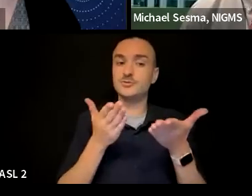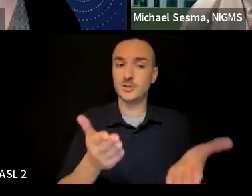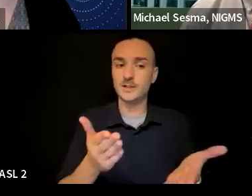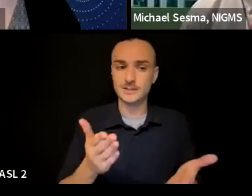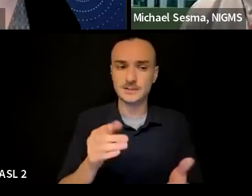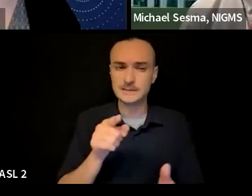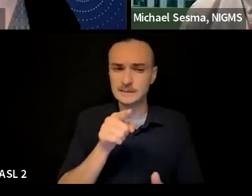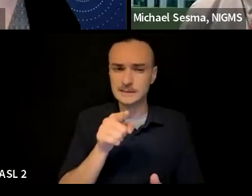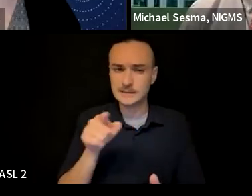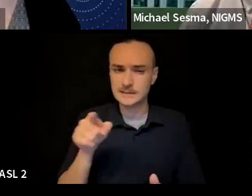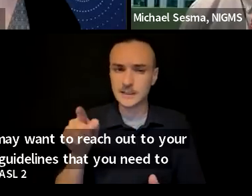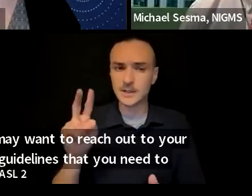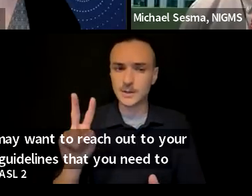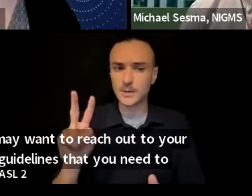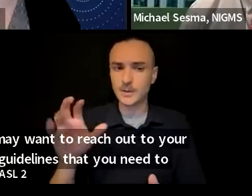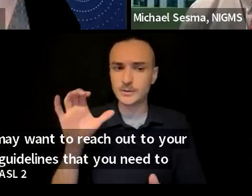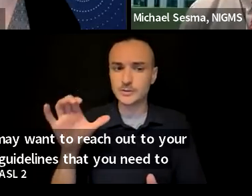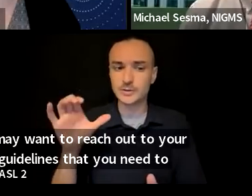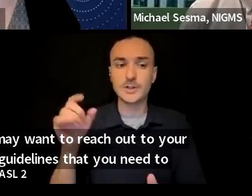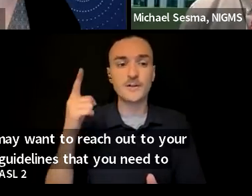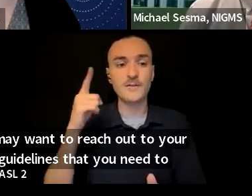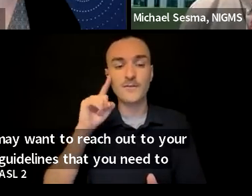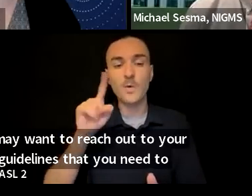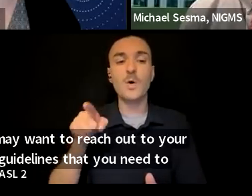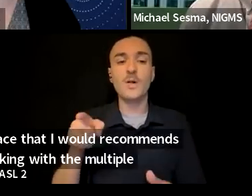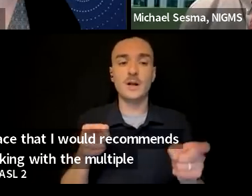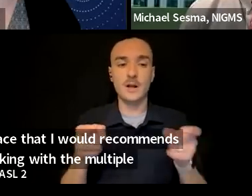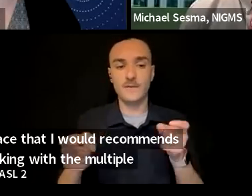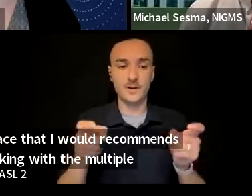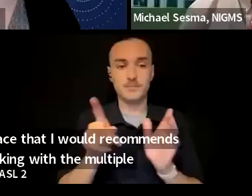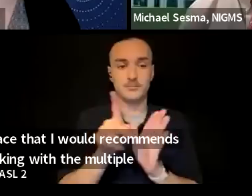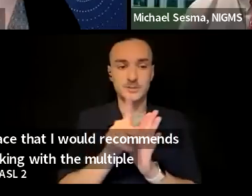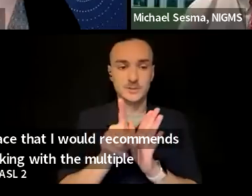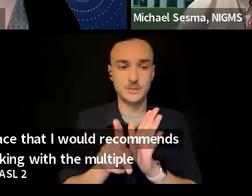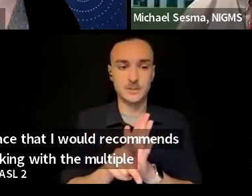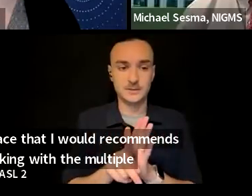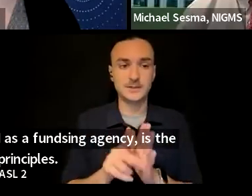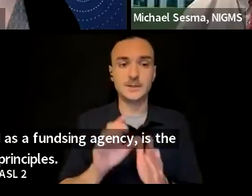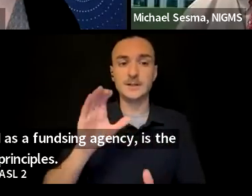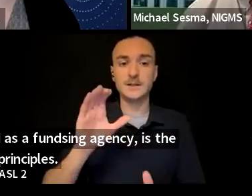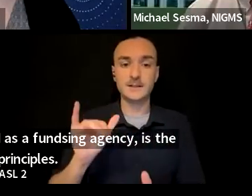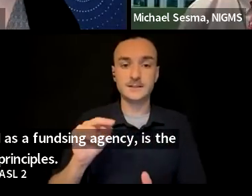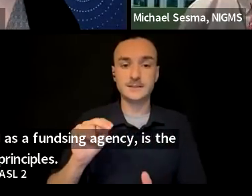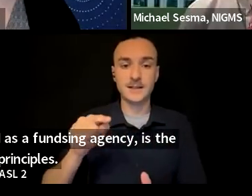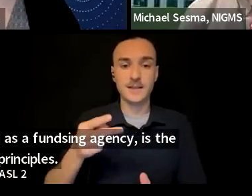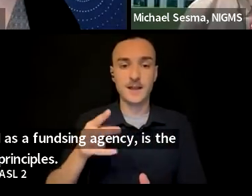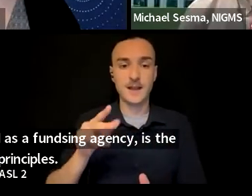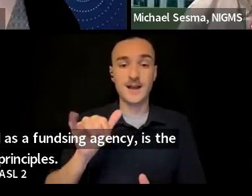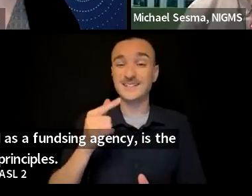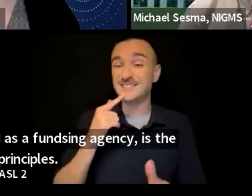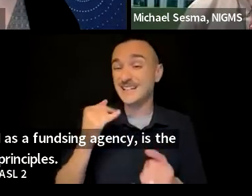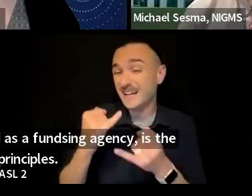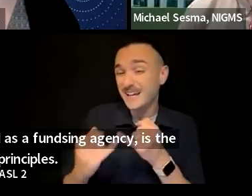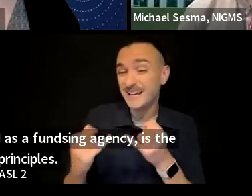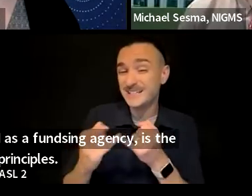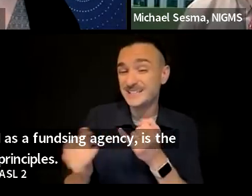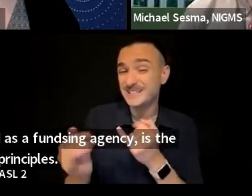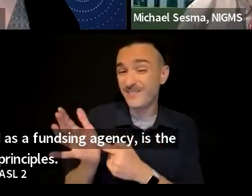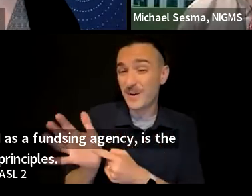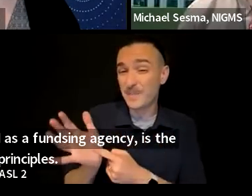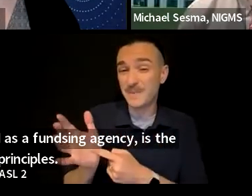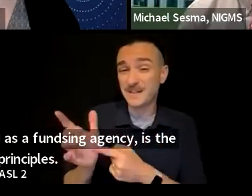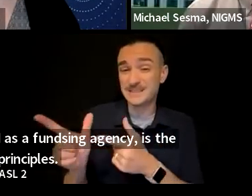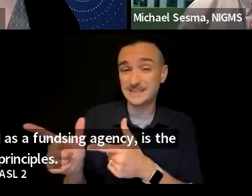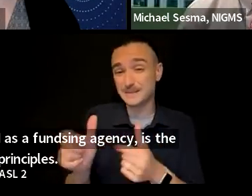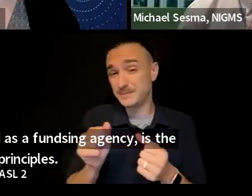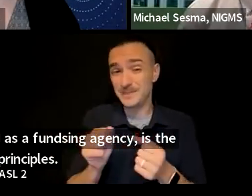All right, great. Okay, so we have 5 minutes left. We have to do our speed round. But before